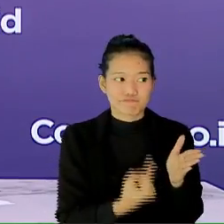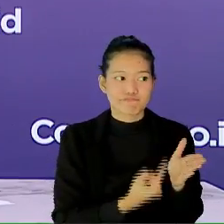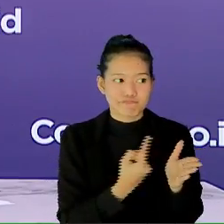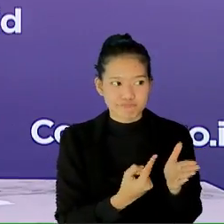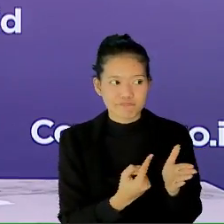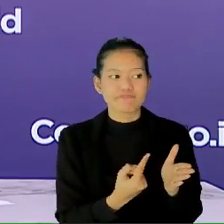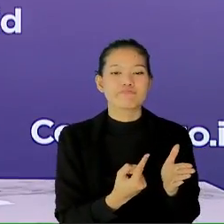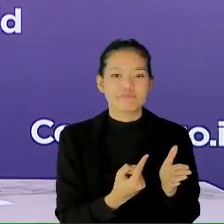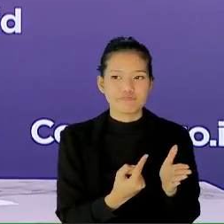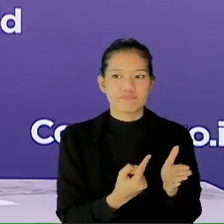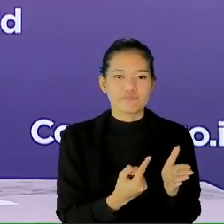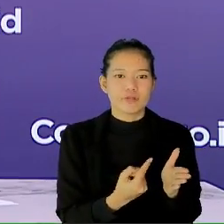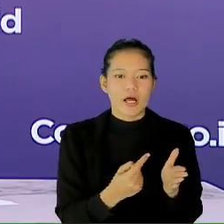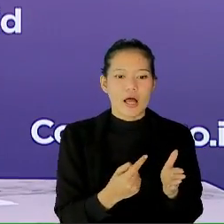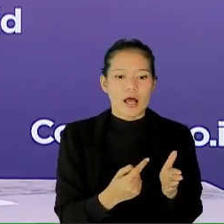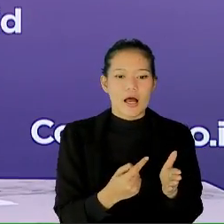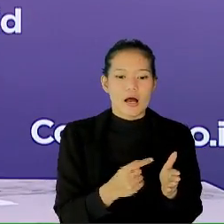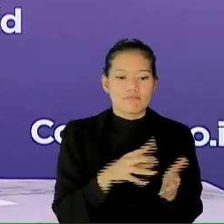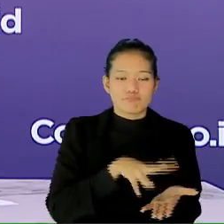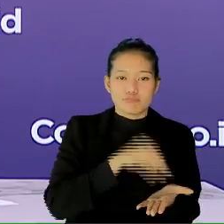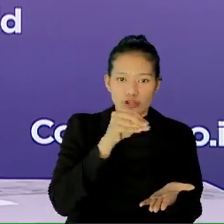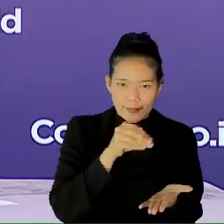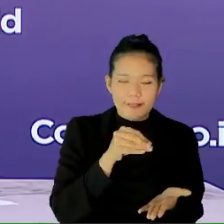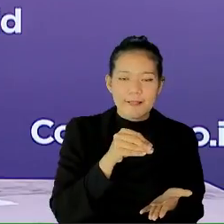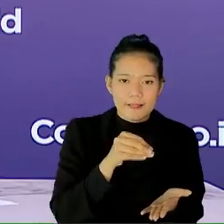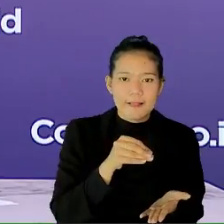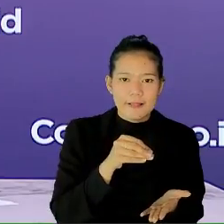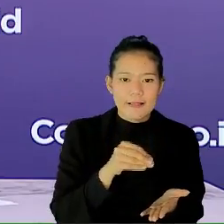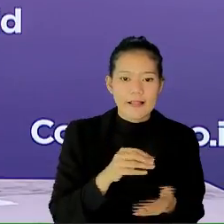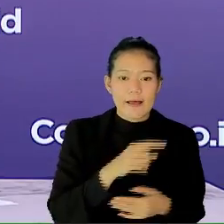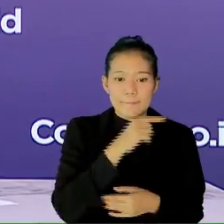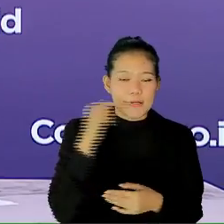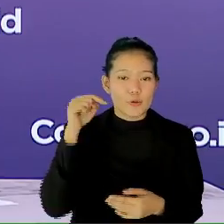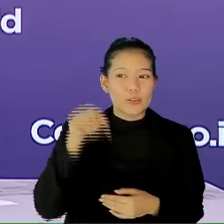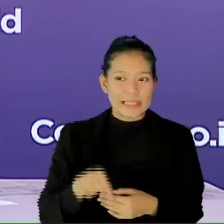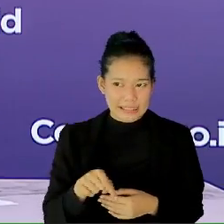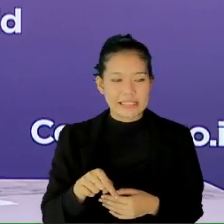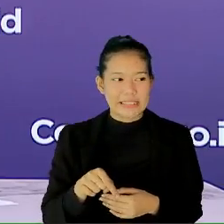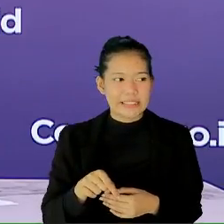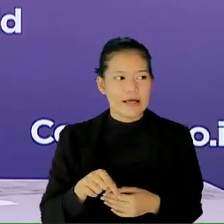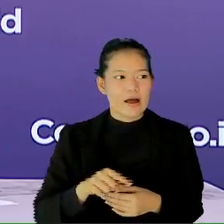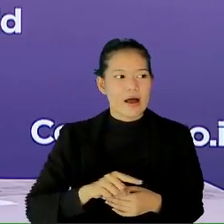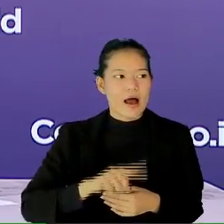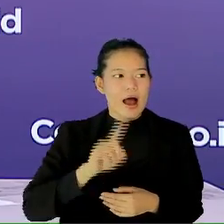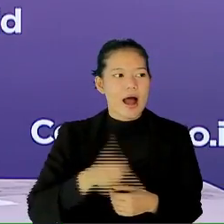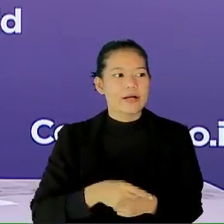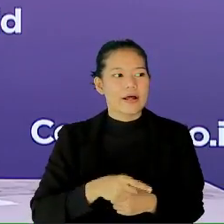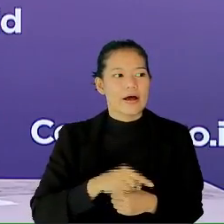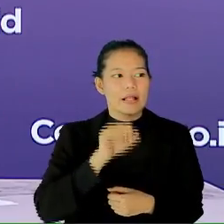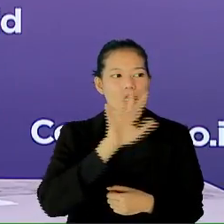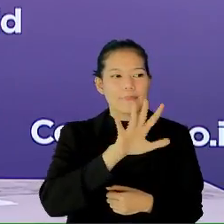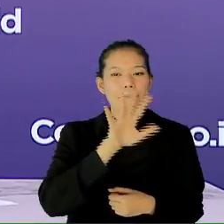or BOR rate continuously declining, this week the national BOR rate was